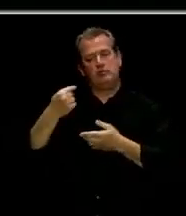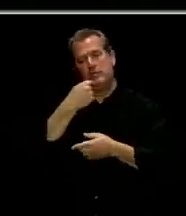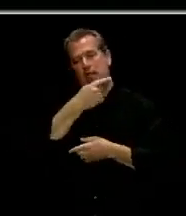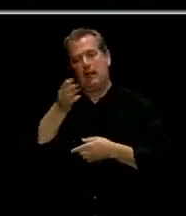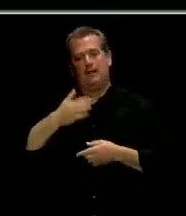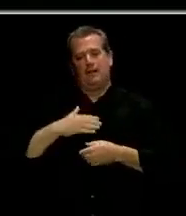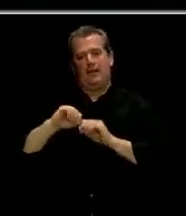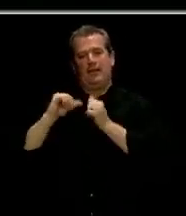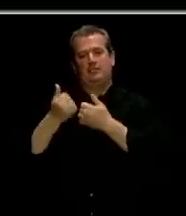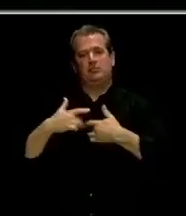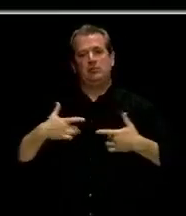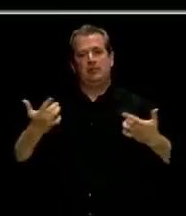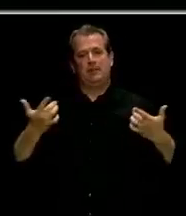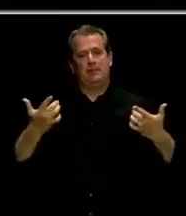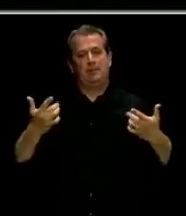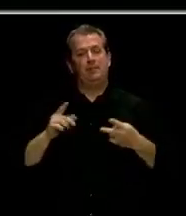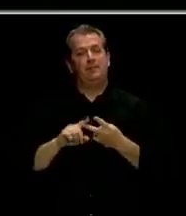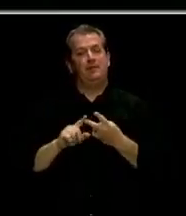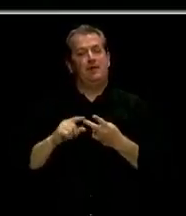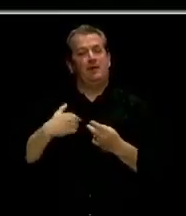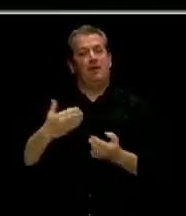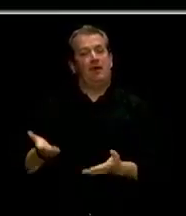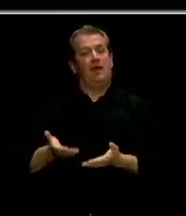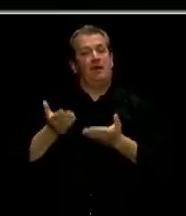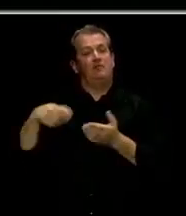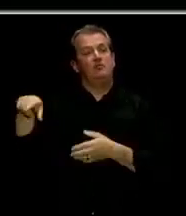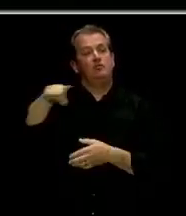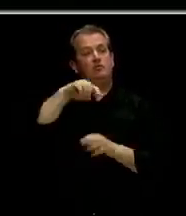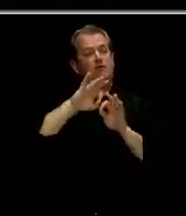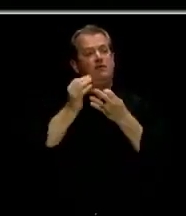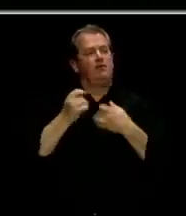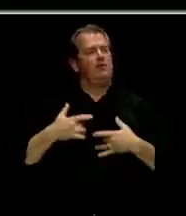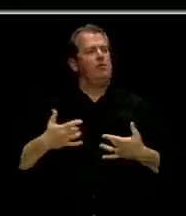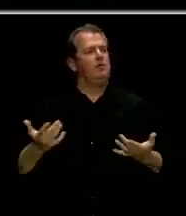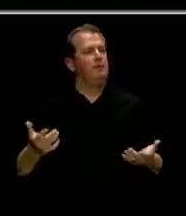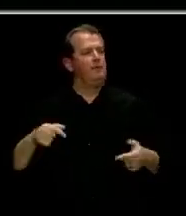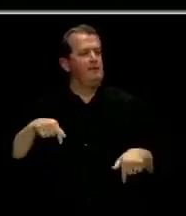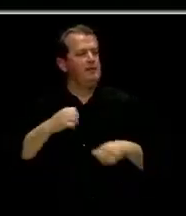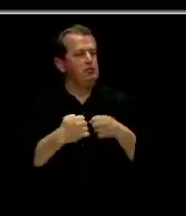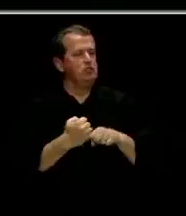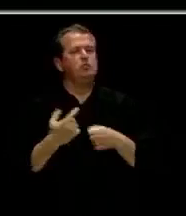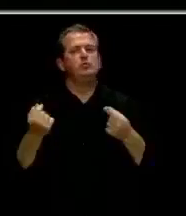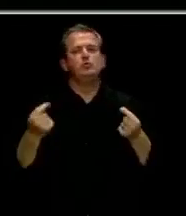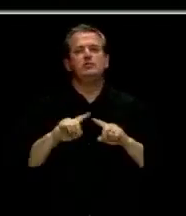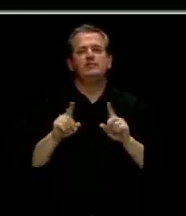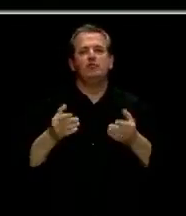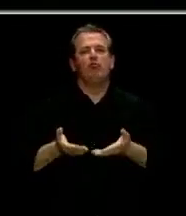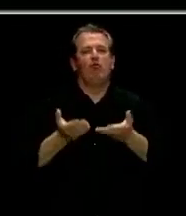agency and what they have to offer you and your family in this upcoming year.